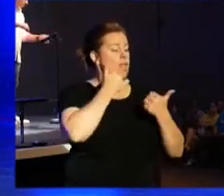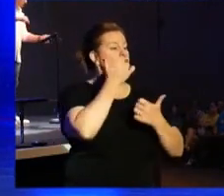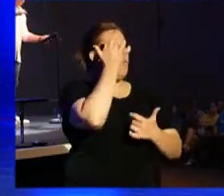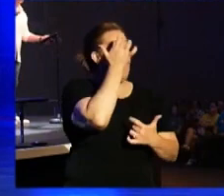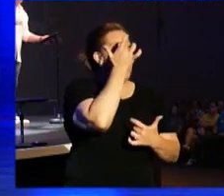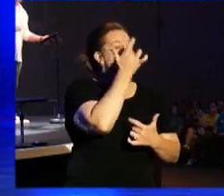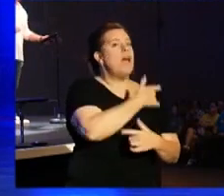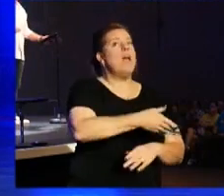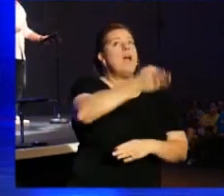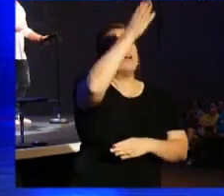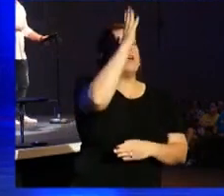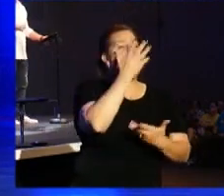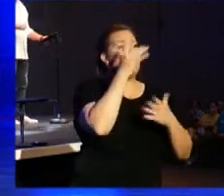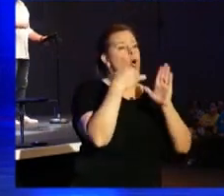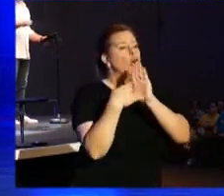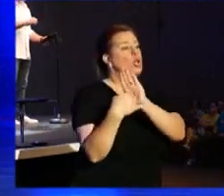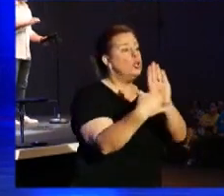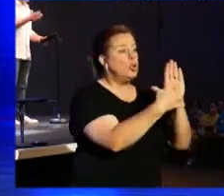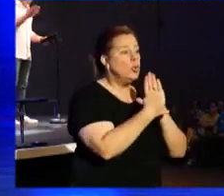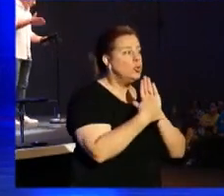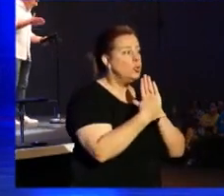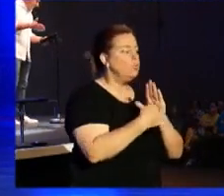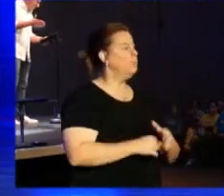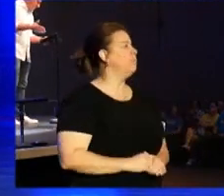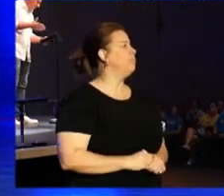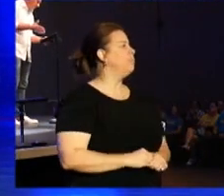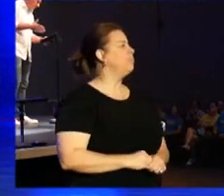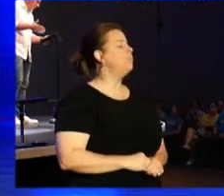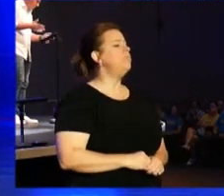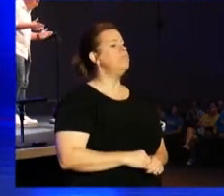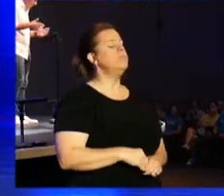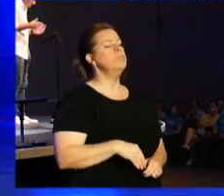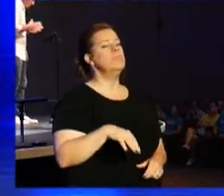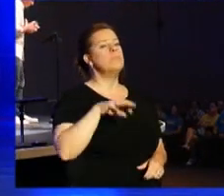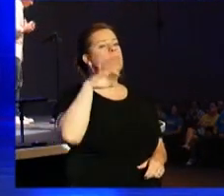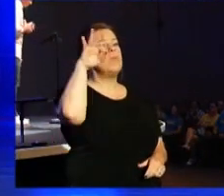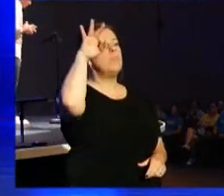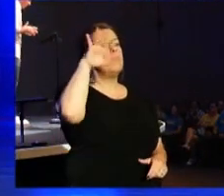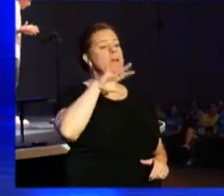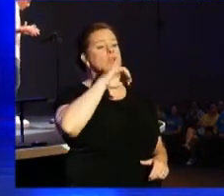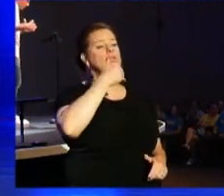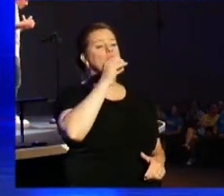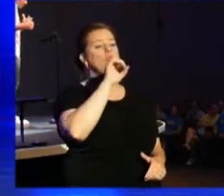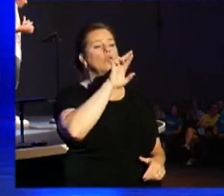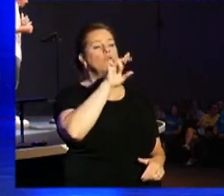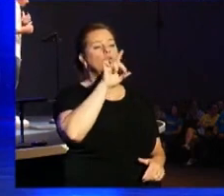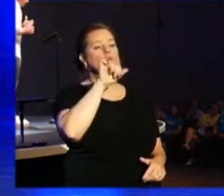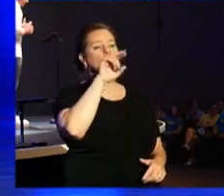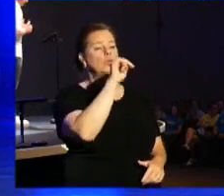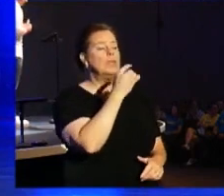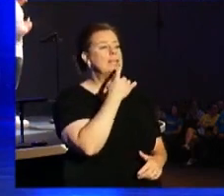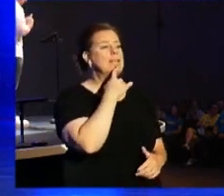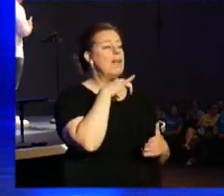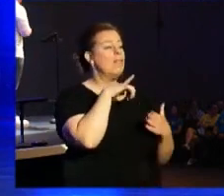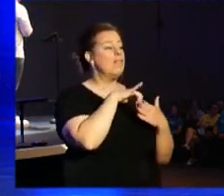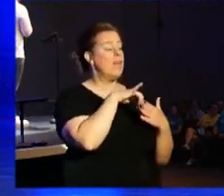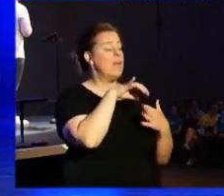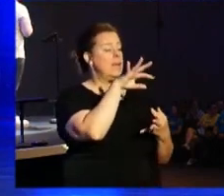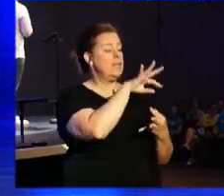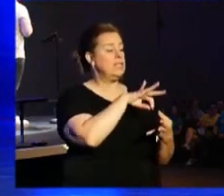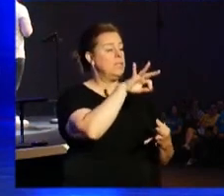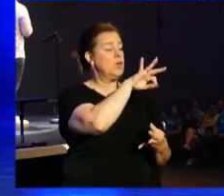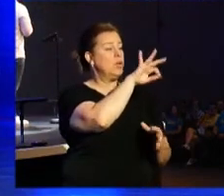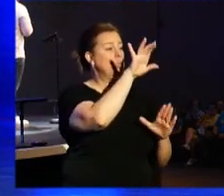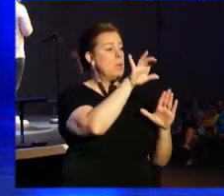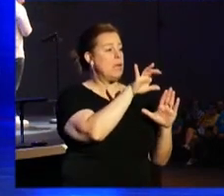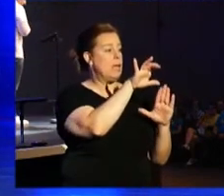shown it to us. I think Pastor Jordan said it best last week when she described it this way. Spiritual character